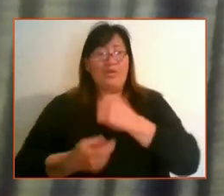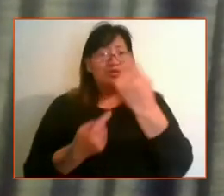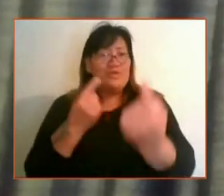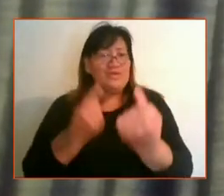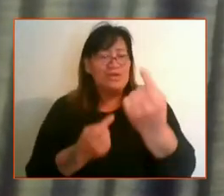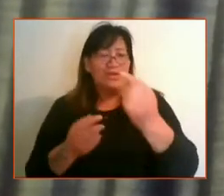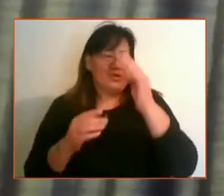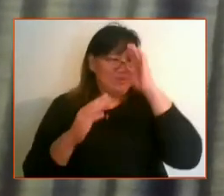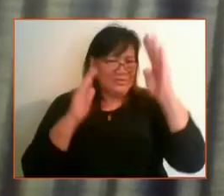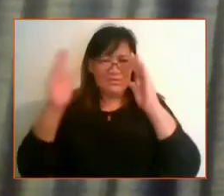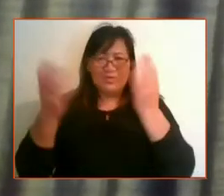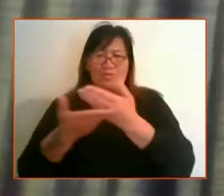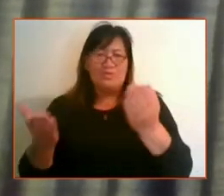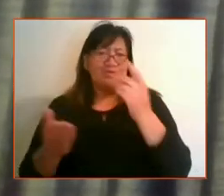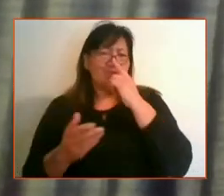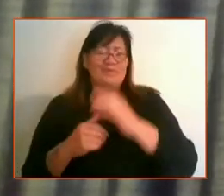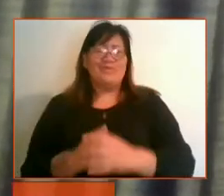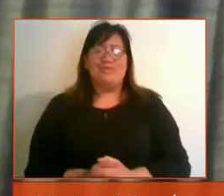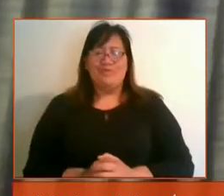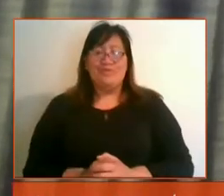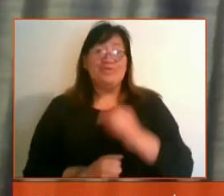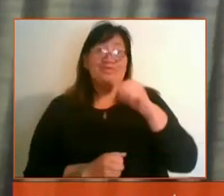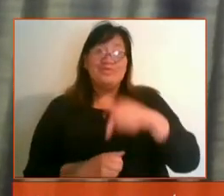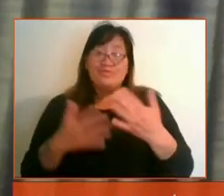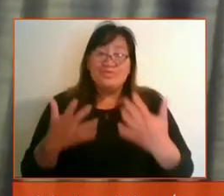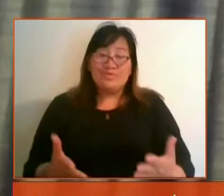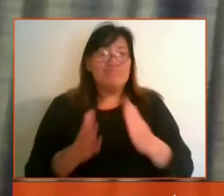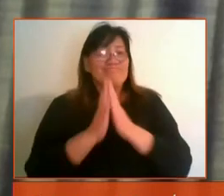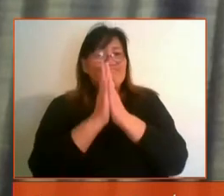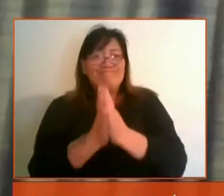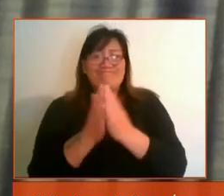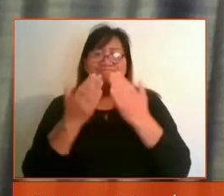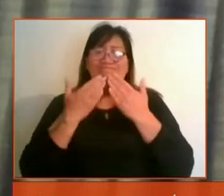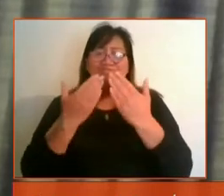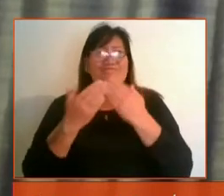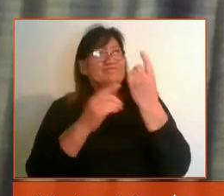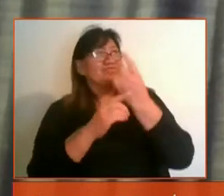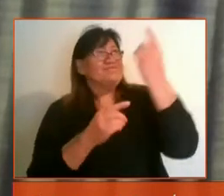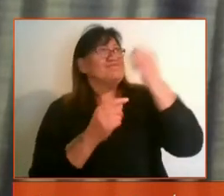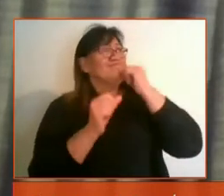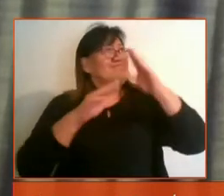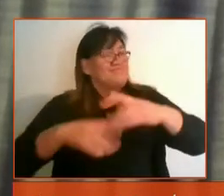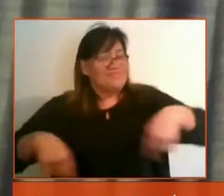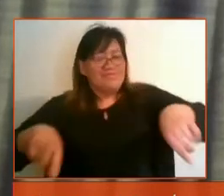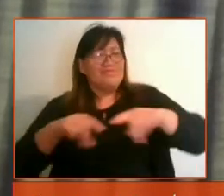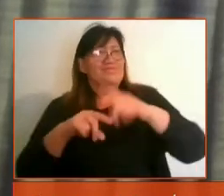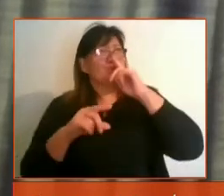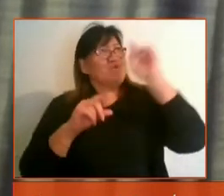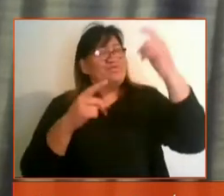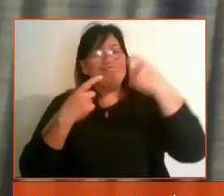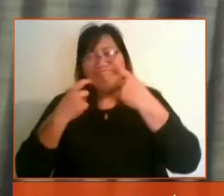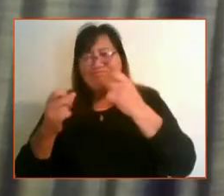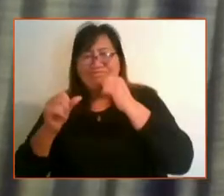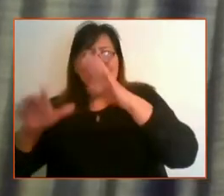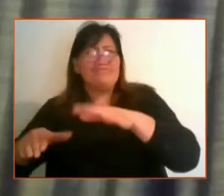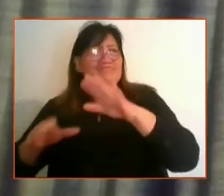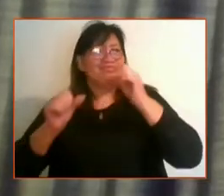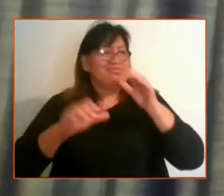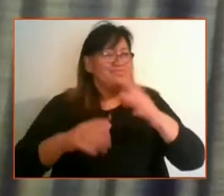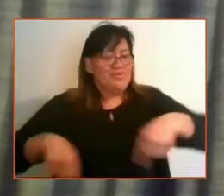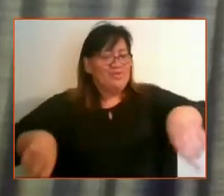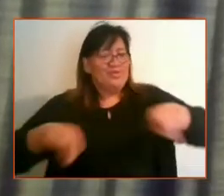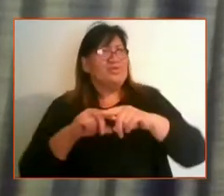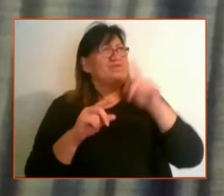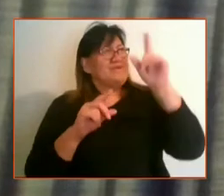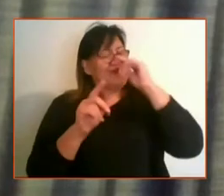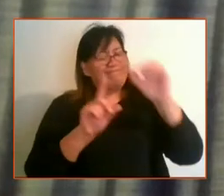tēnā tātou. I tēnei wā ka hino ake au, kia koe te atua kia tau mai, au manaakitana ki runi a mātou. Kia kura wai hea e